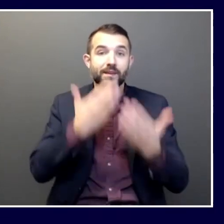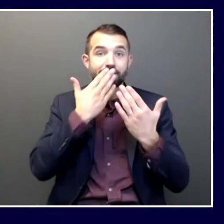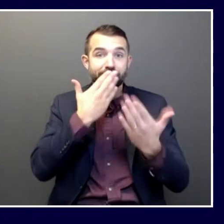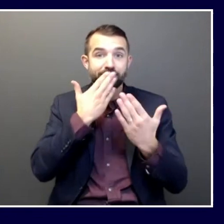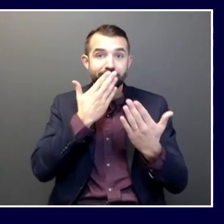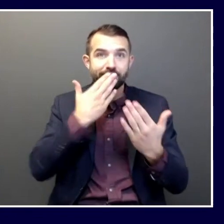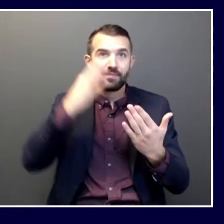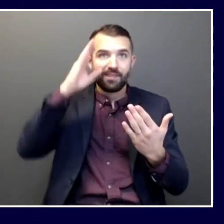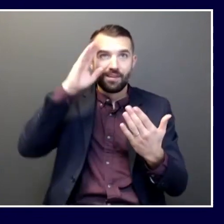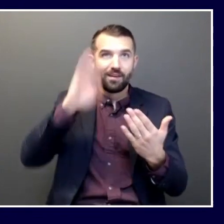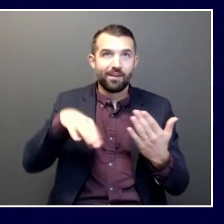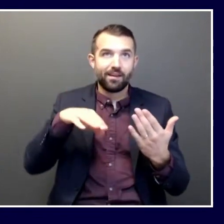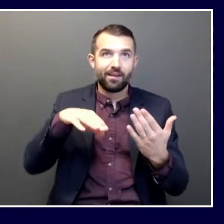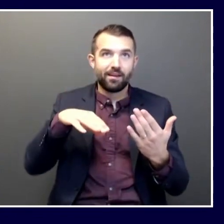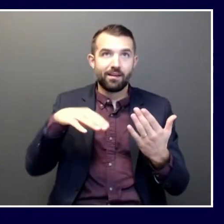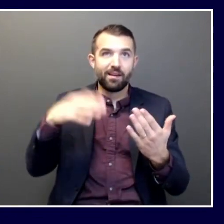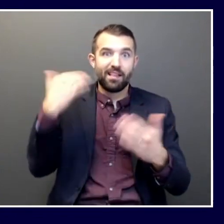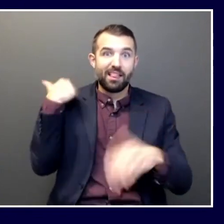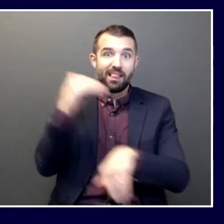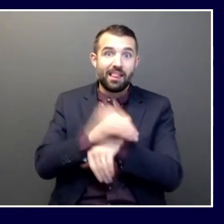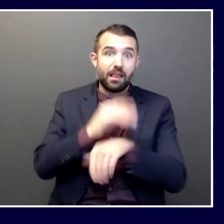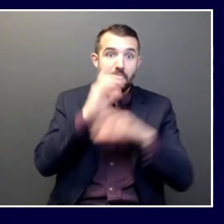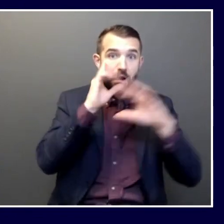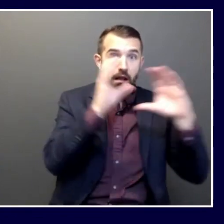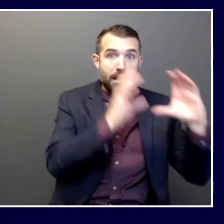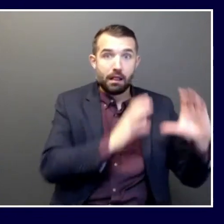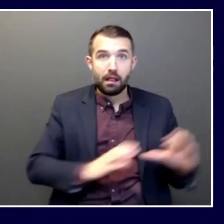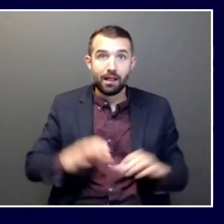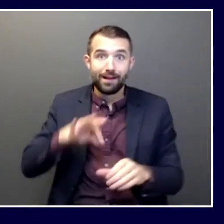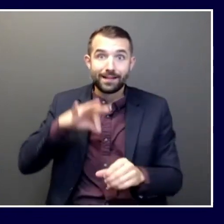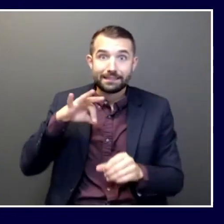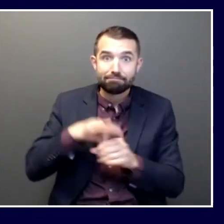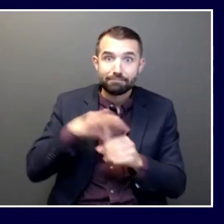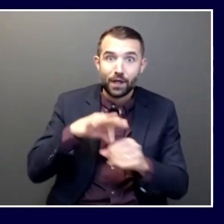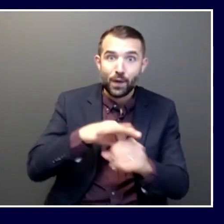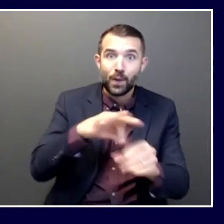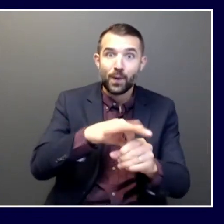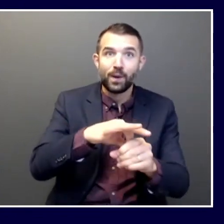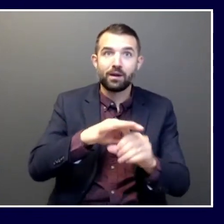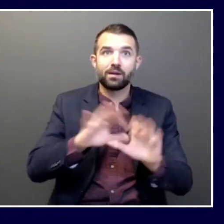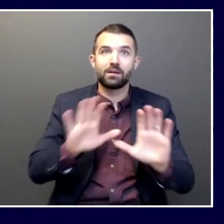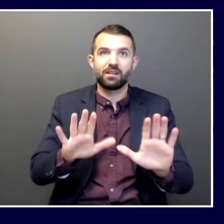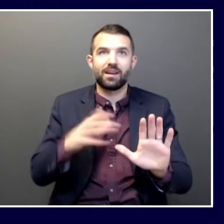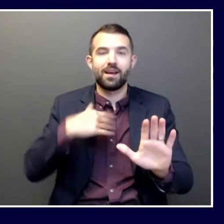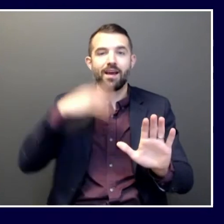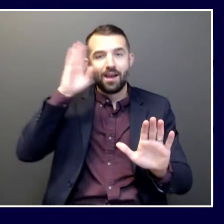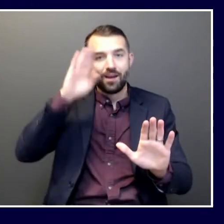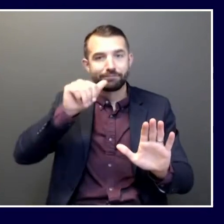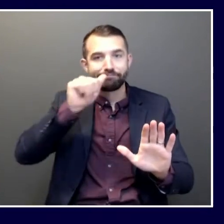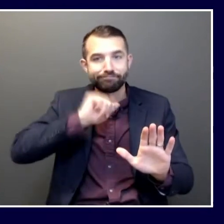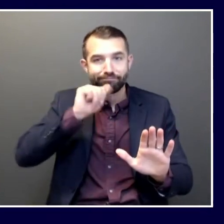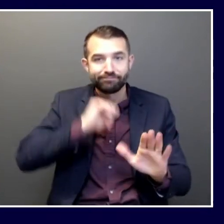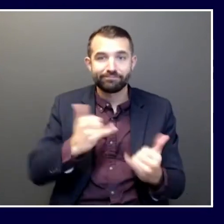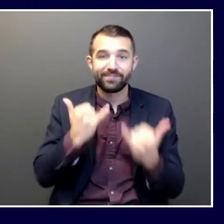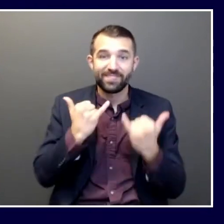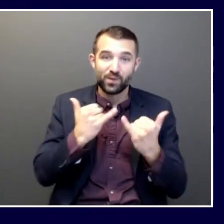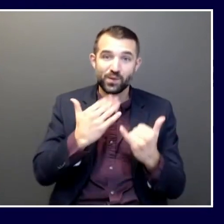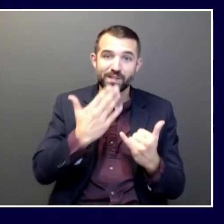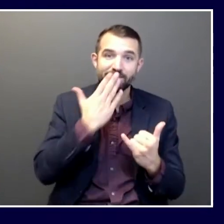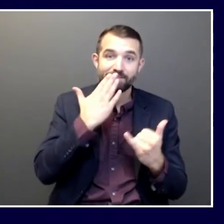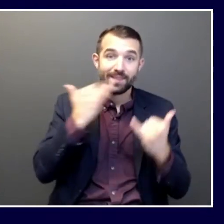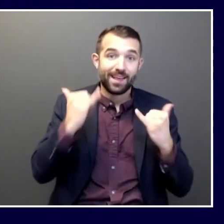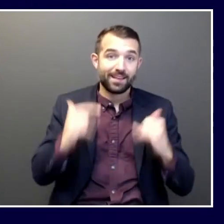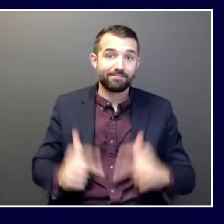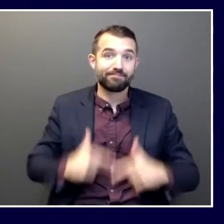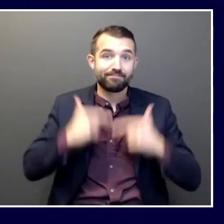late night last night, so we appreciate everyone being with us. To kick us off today, I'm going to turn it over to Patrick Whittle. Thank you very much.